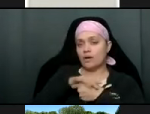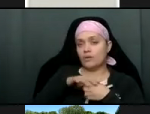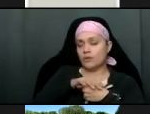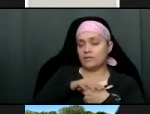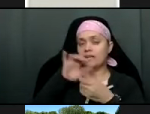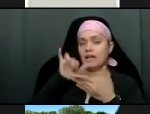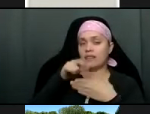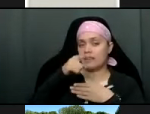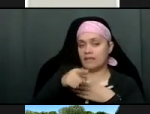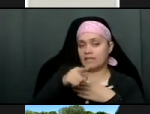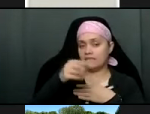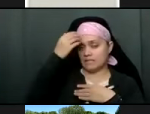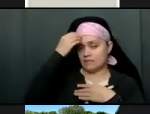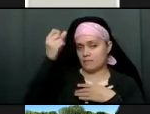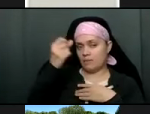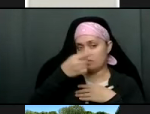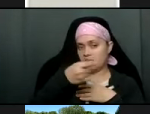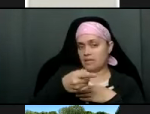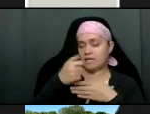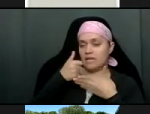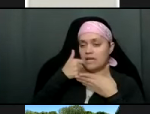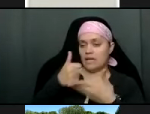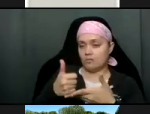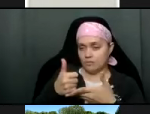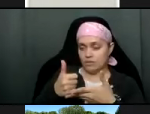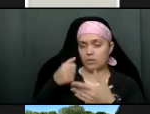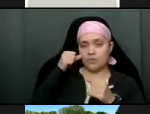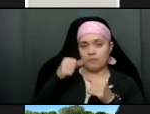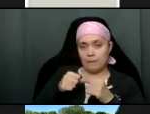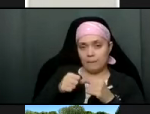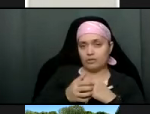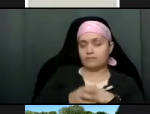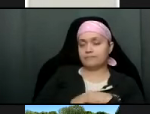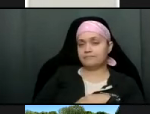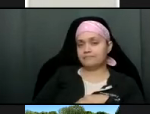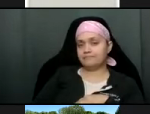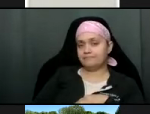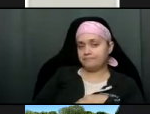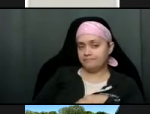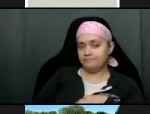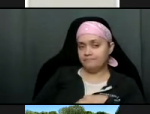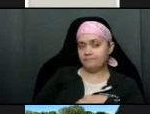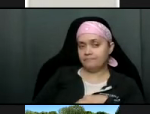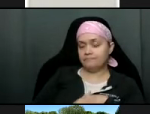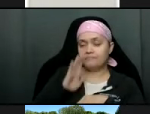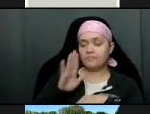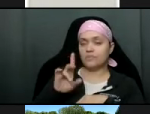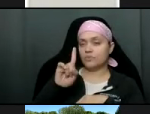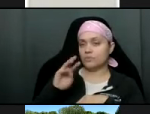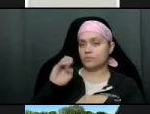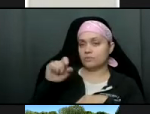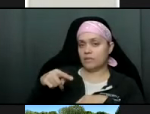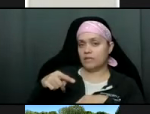think this little memory device helps you remember where they are. You're going to do one map quiz